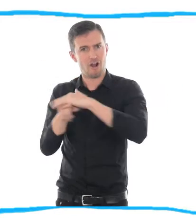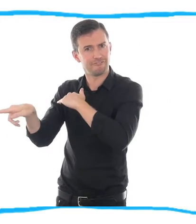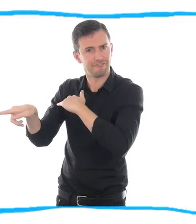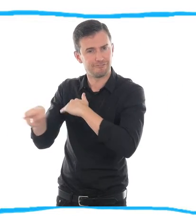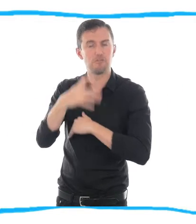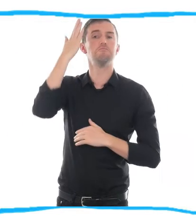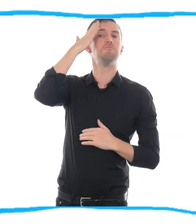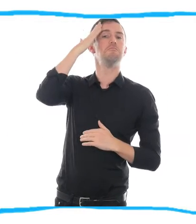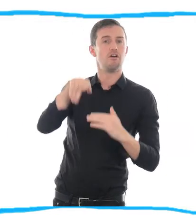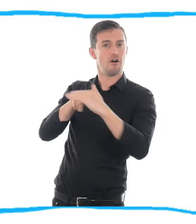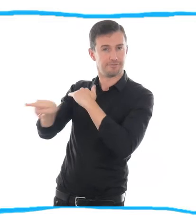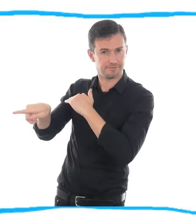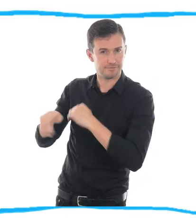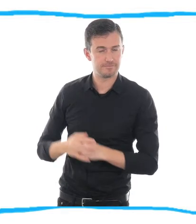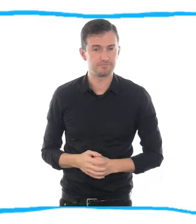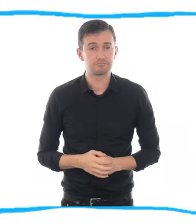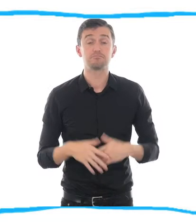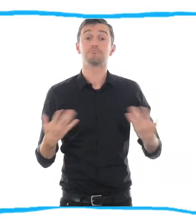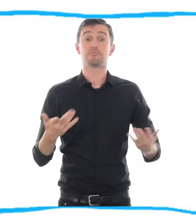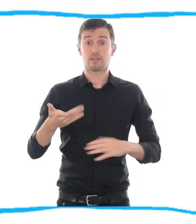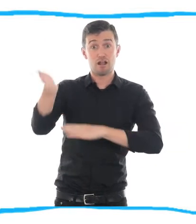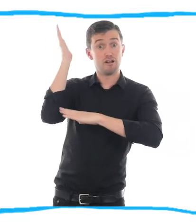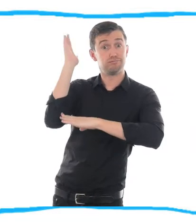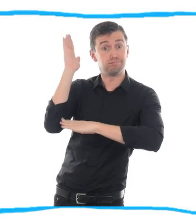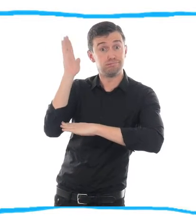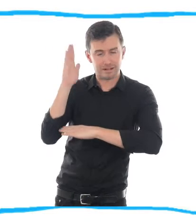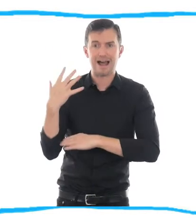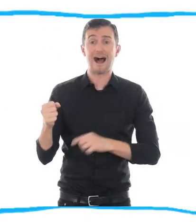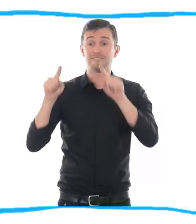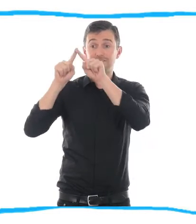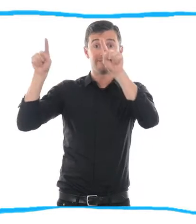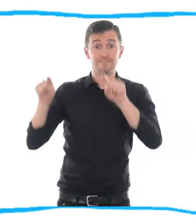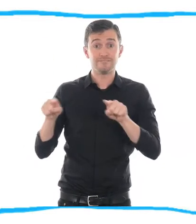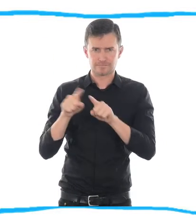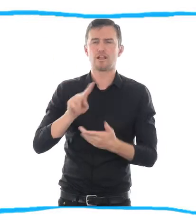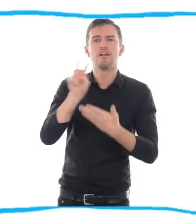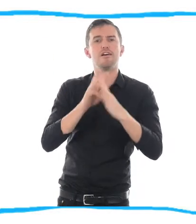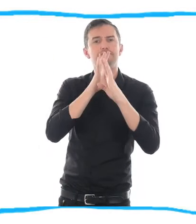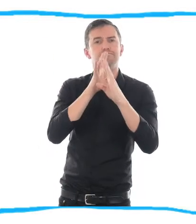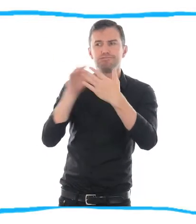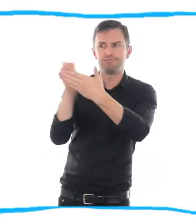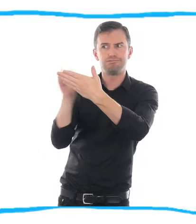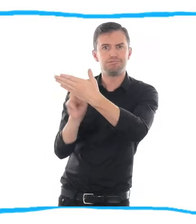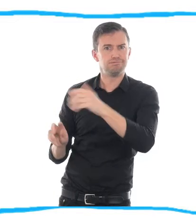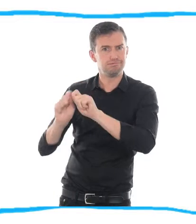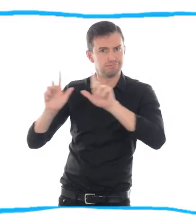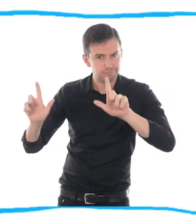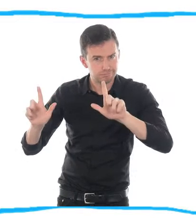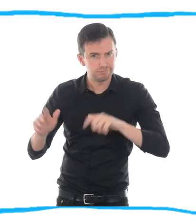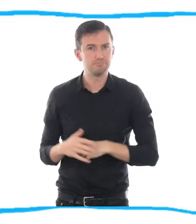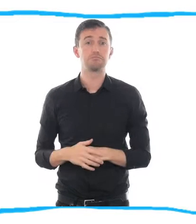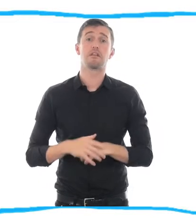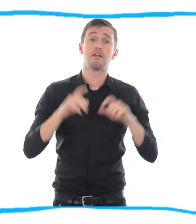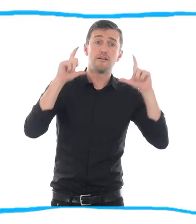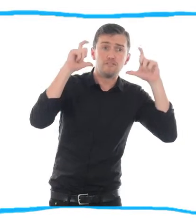left. Bye-bye! If you're giving a presentation, read out slides, and text, and